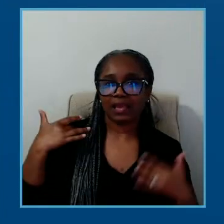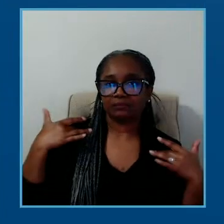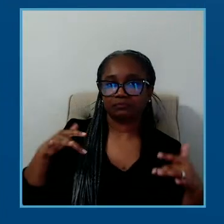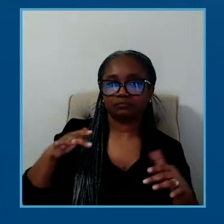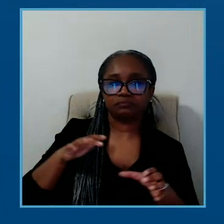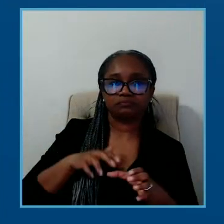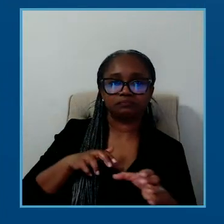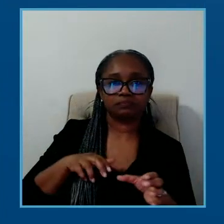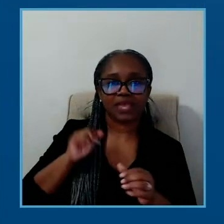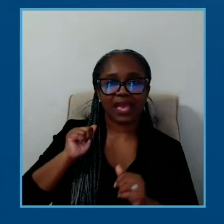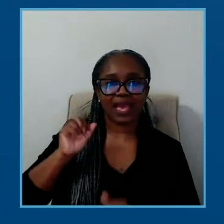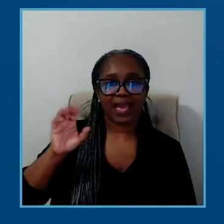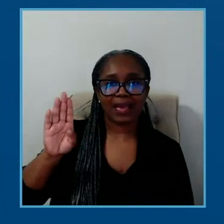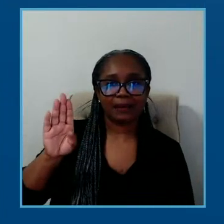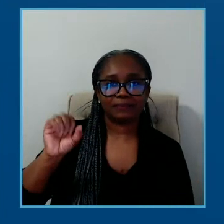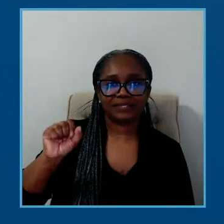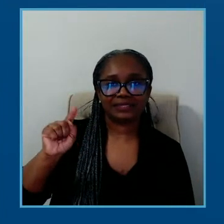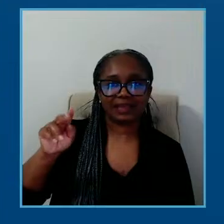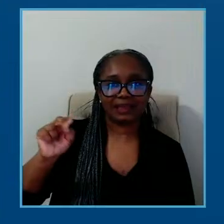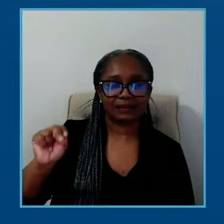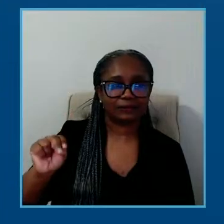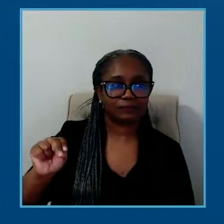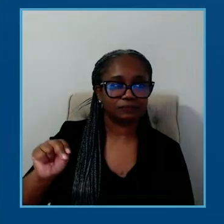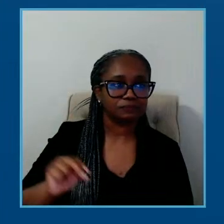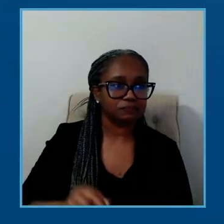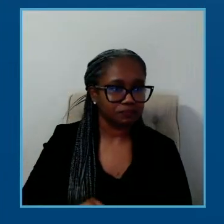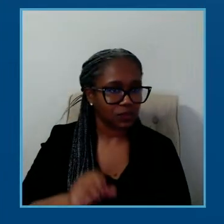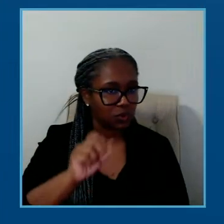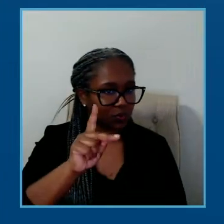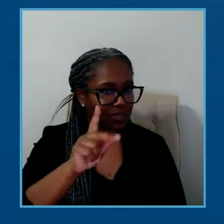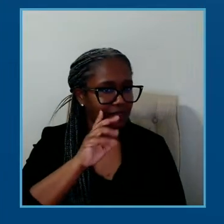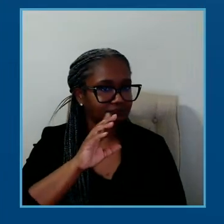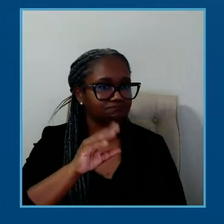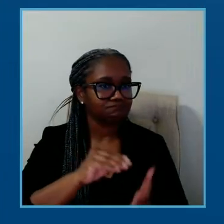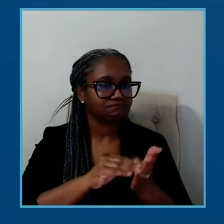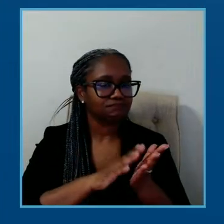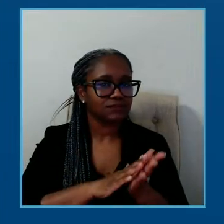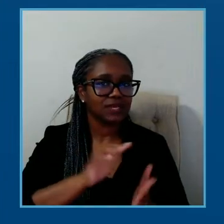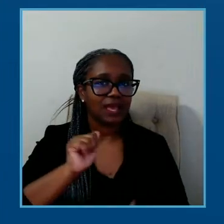abstains. Motion passed.